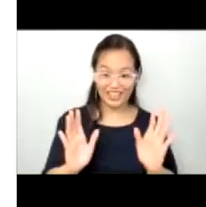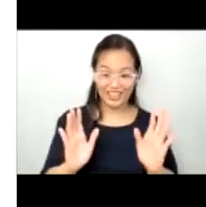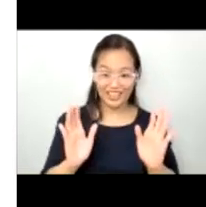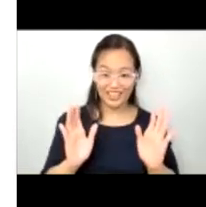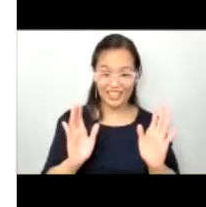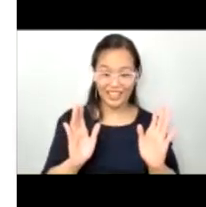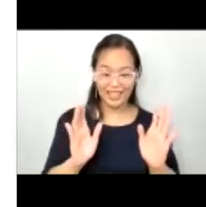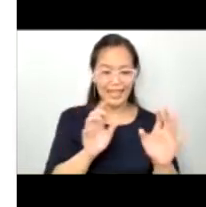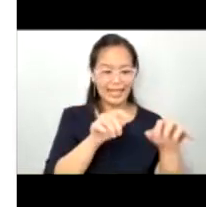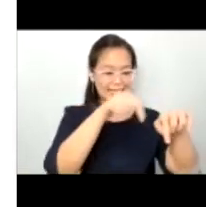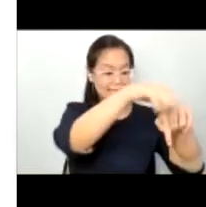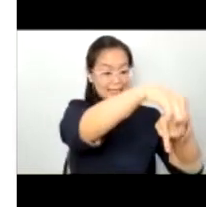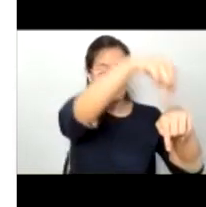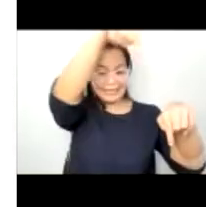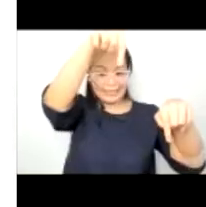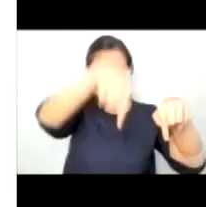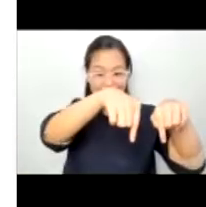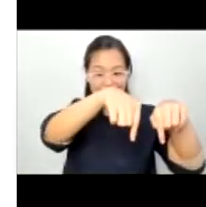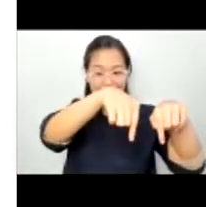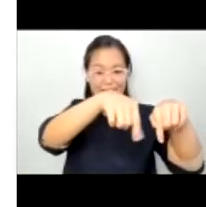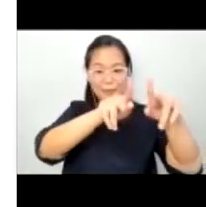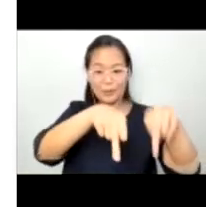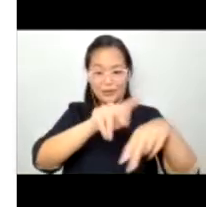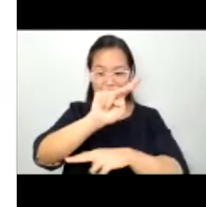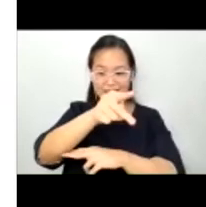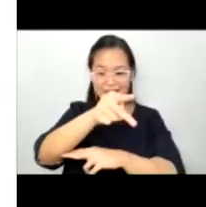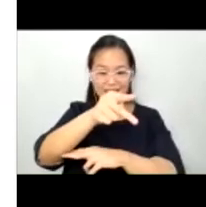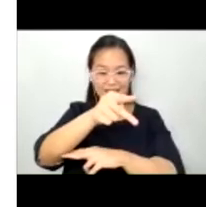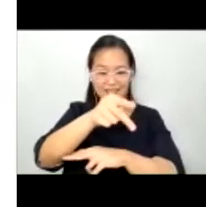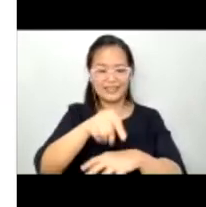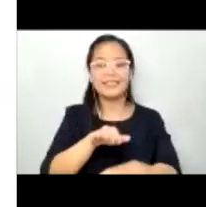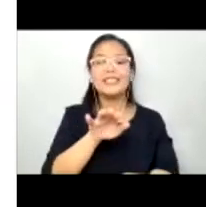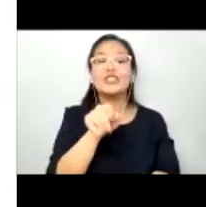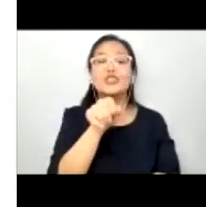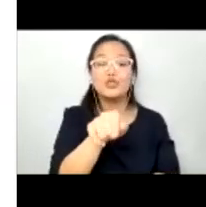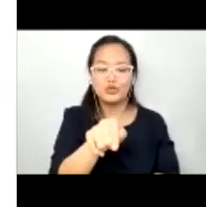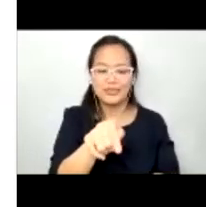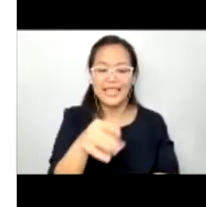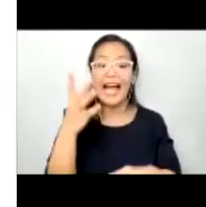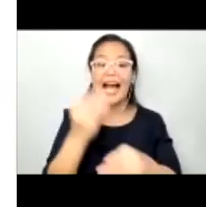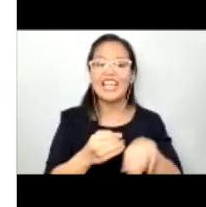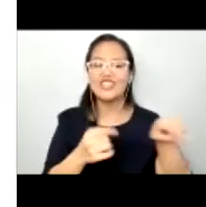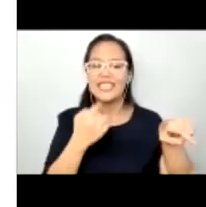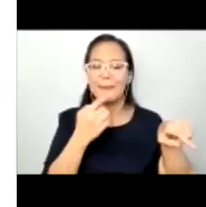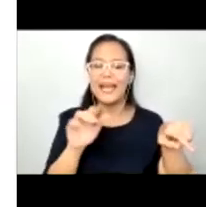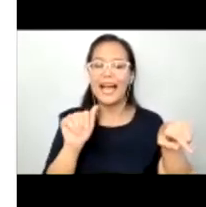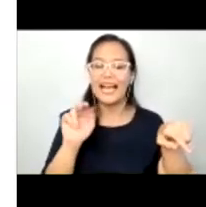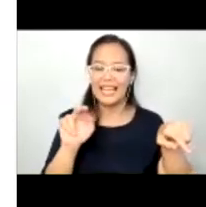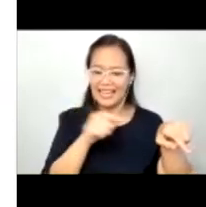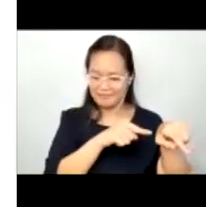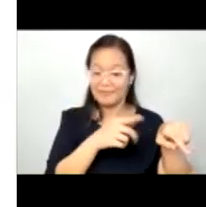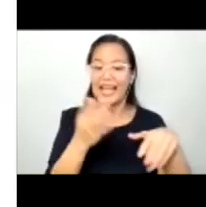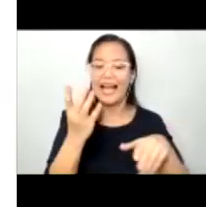is to go to person number two. Okay. Add to what Anna said.